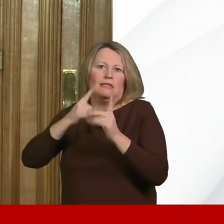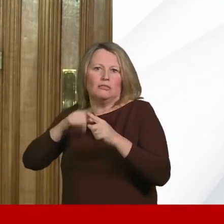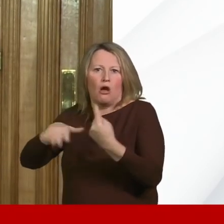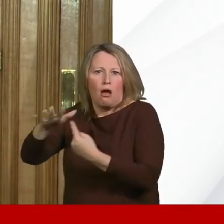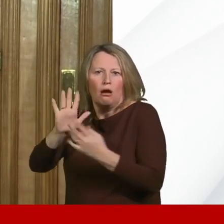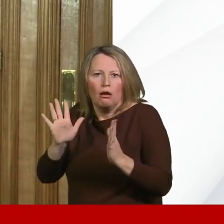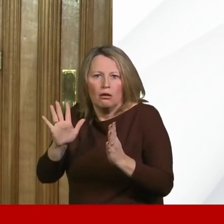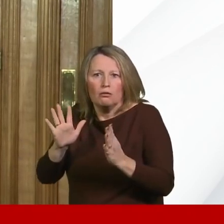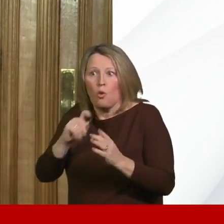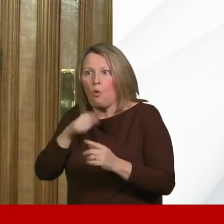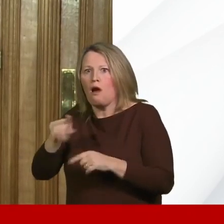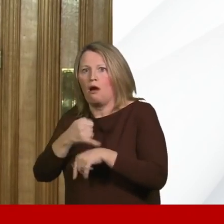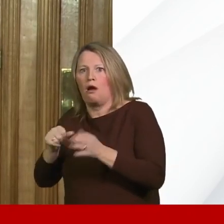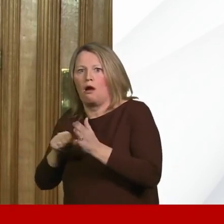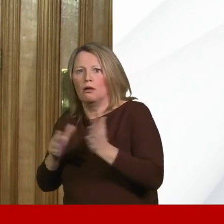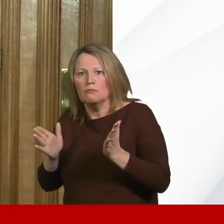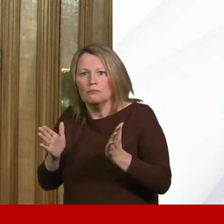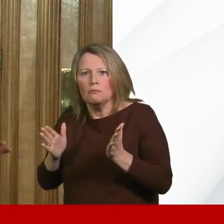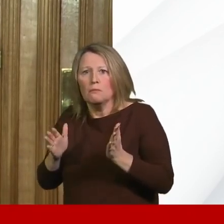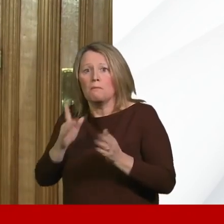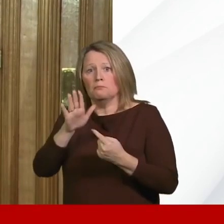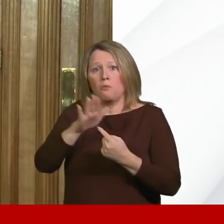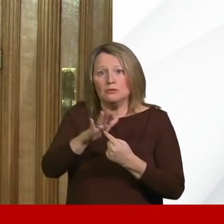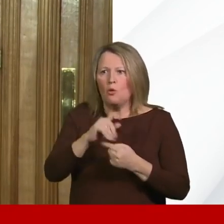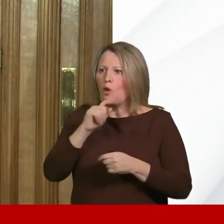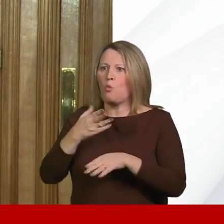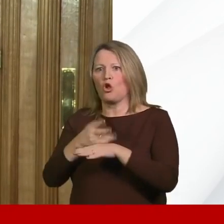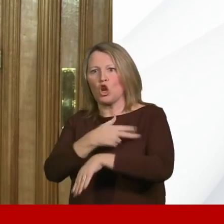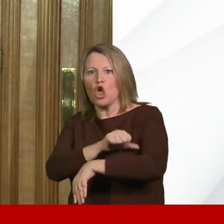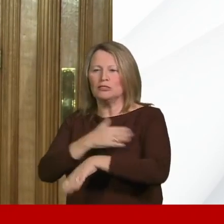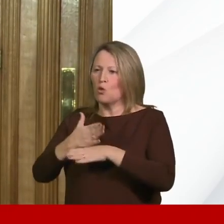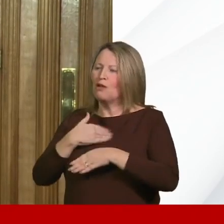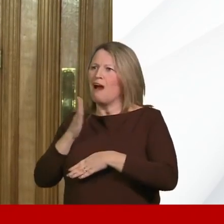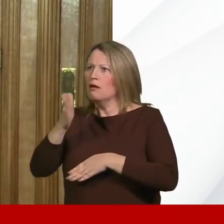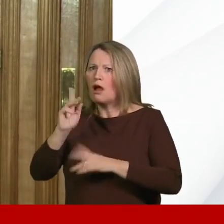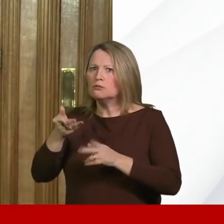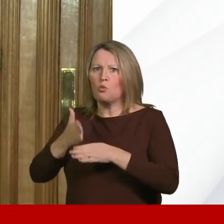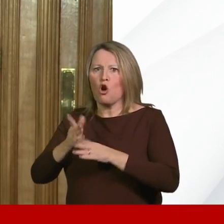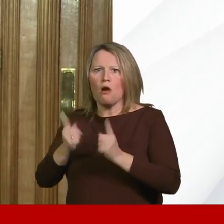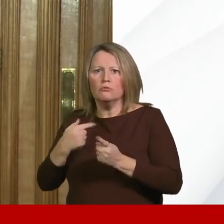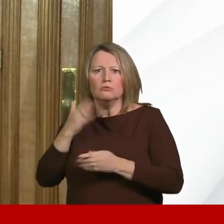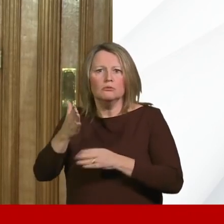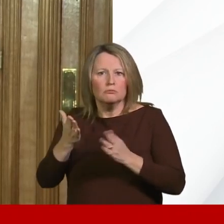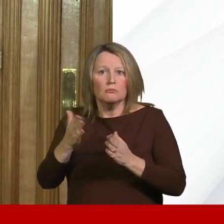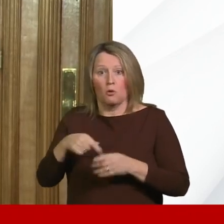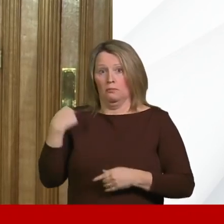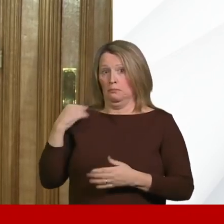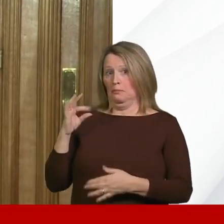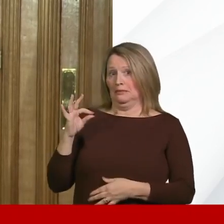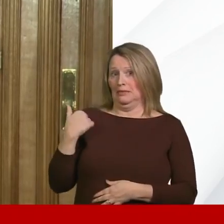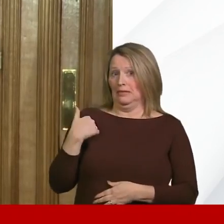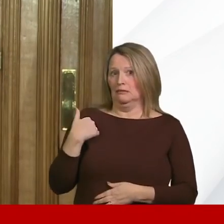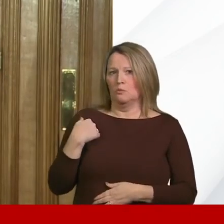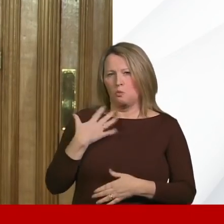schools. If you are in those groups, still to go to their schools. If you see what. So on Monday, just to clarify that, it's